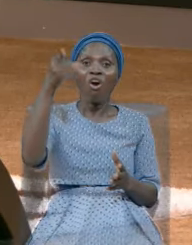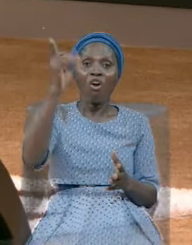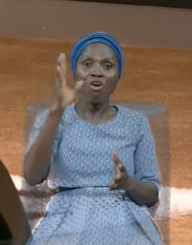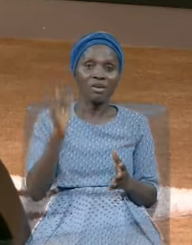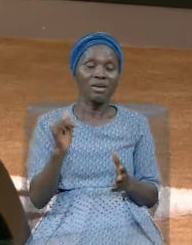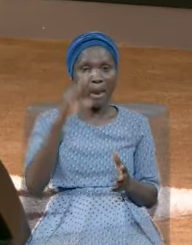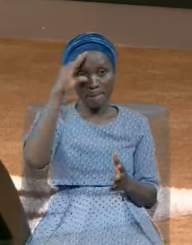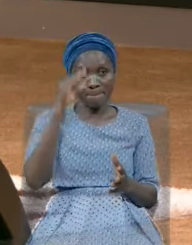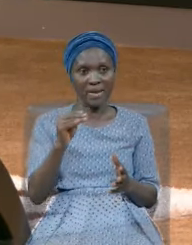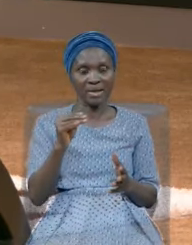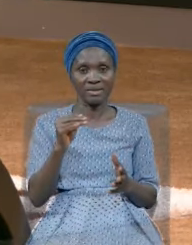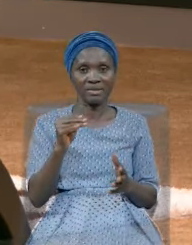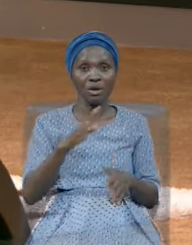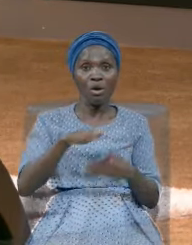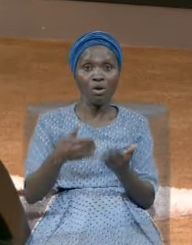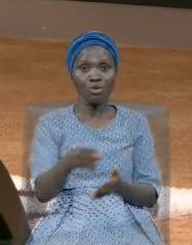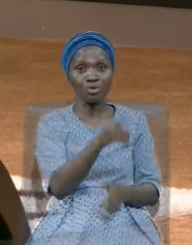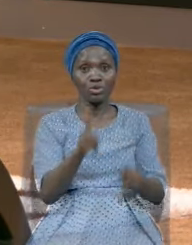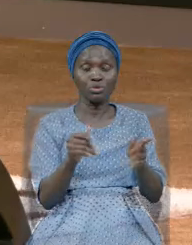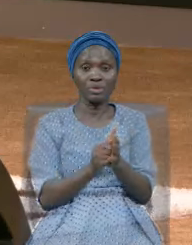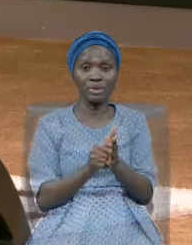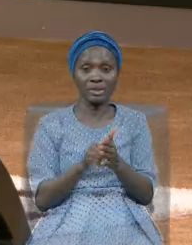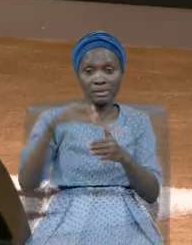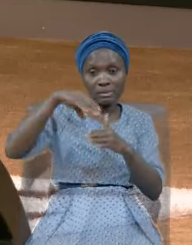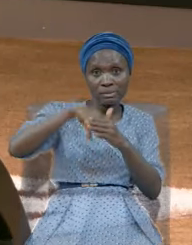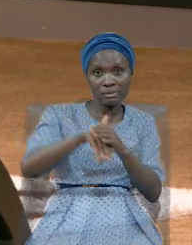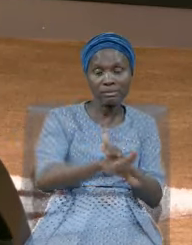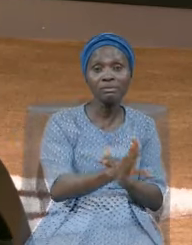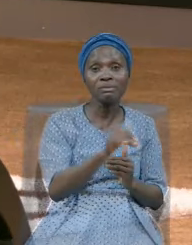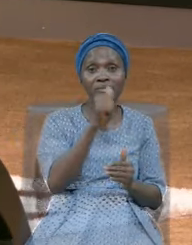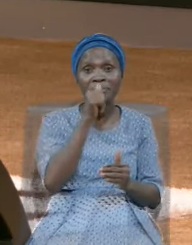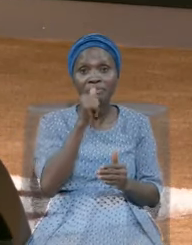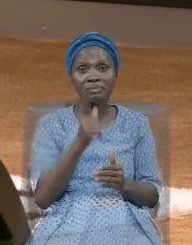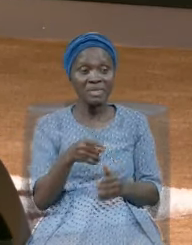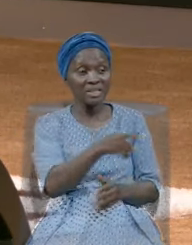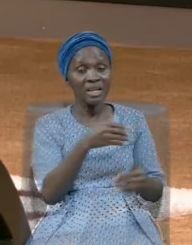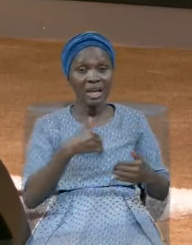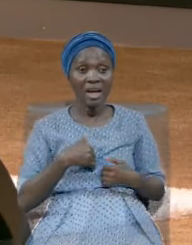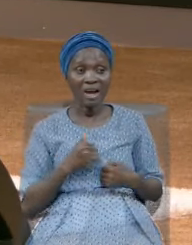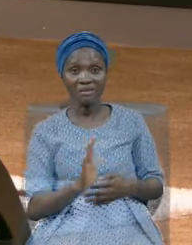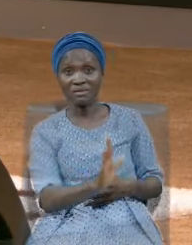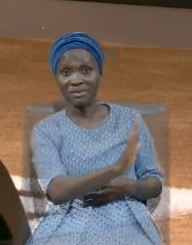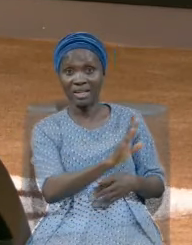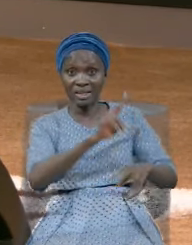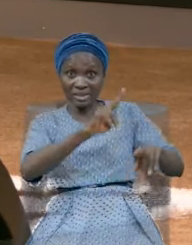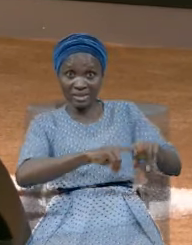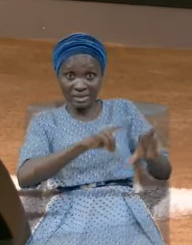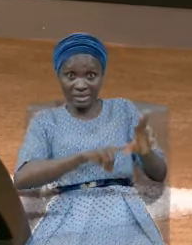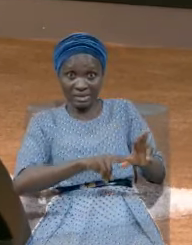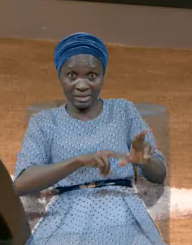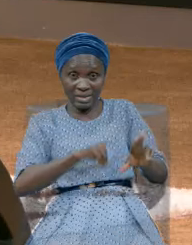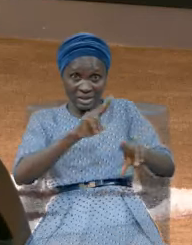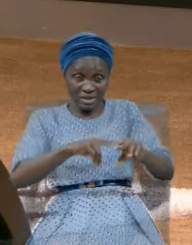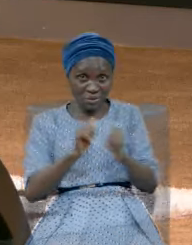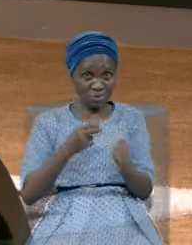All those people that creep in, and they are sitting with us here to hear what we are saying and then to